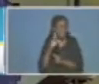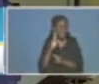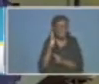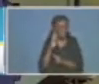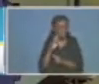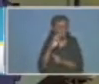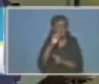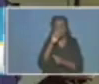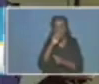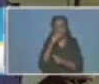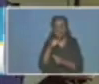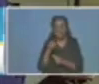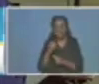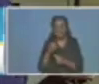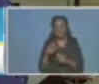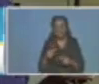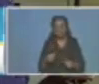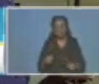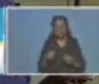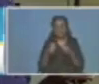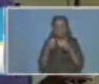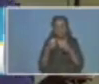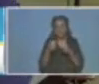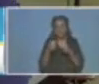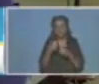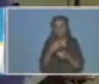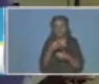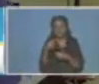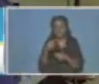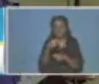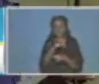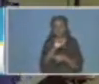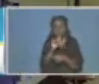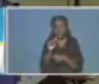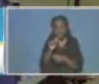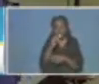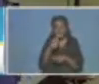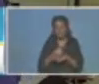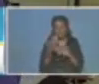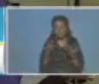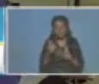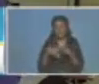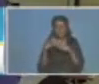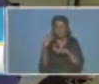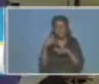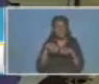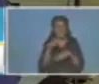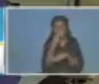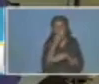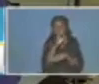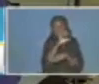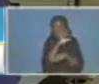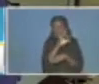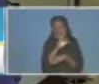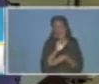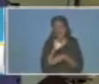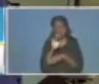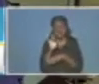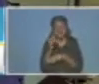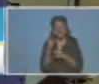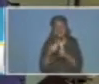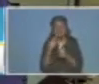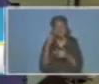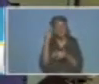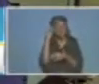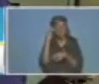history on this awards, the GGYA was reestablished here in the Bahamas in 1987. It was initially known as the Bahamas Duke of Edinburgh